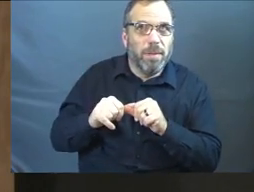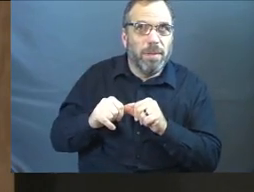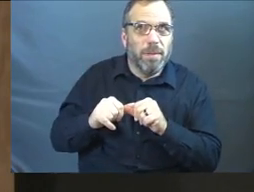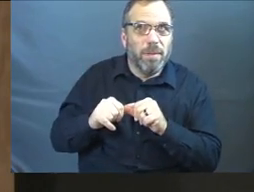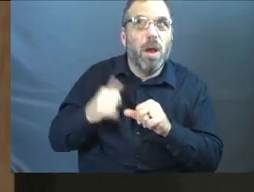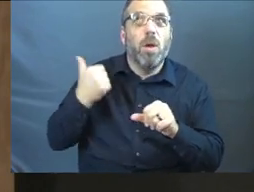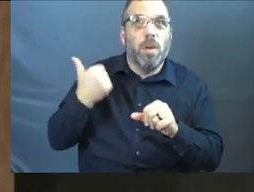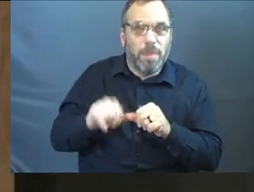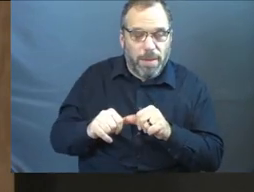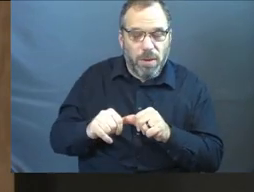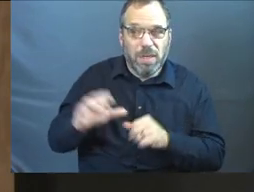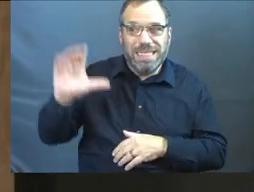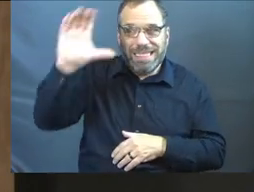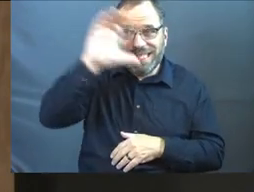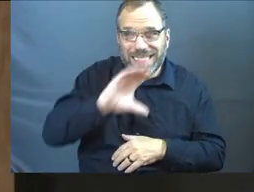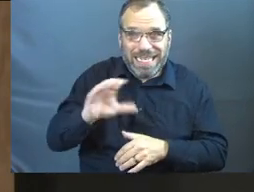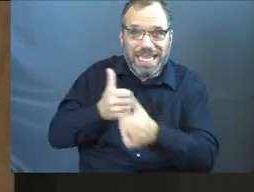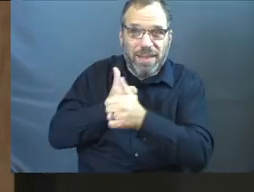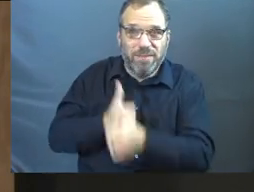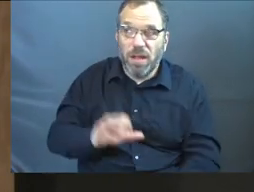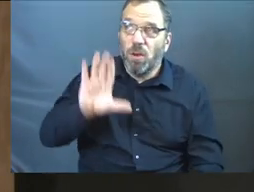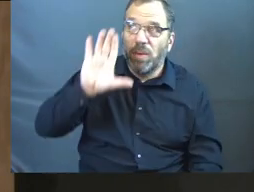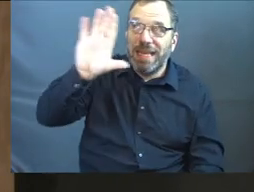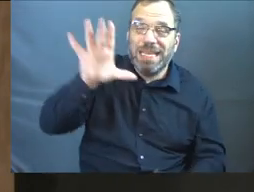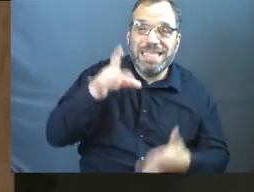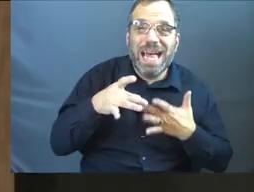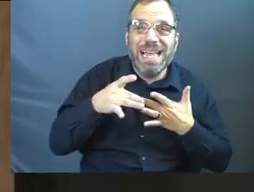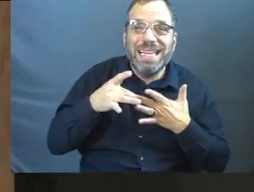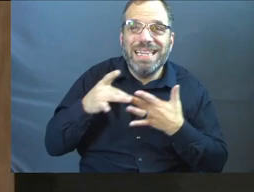we remember to seek and follow God's leading.